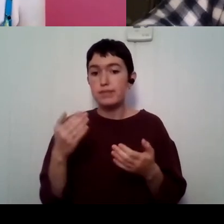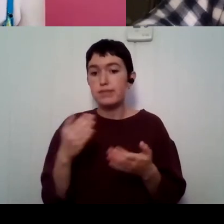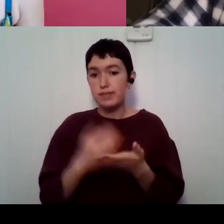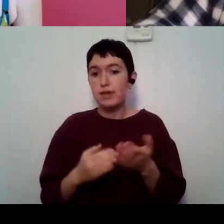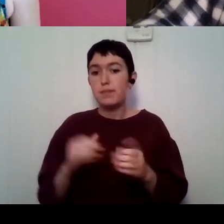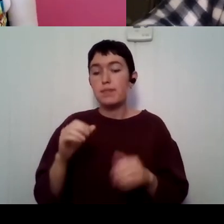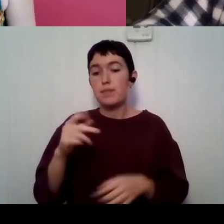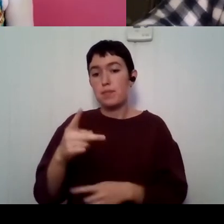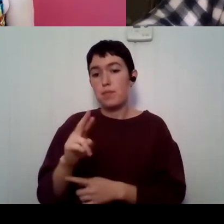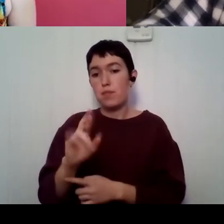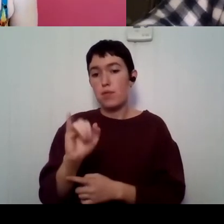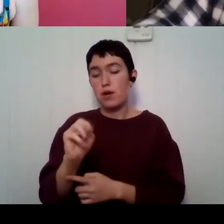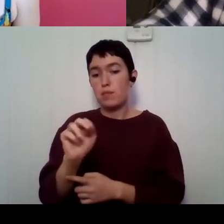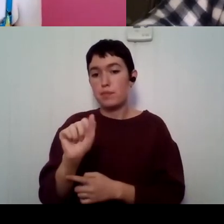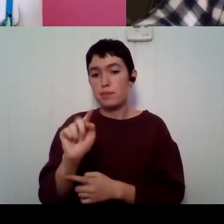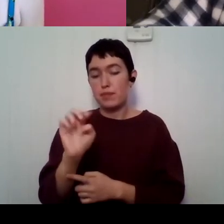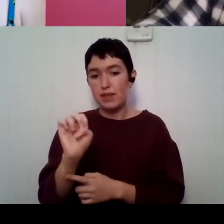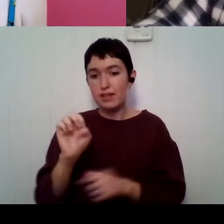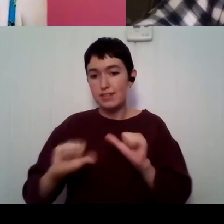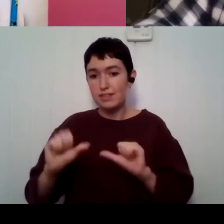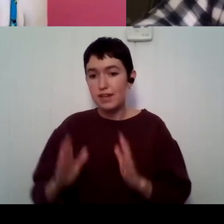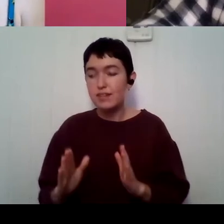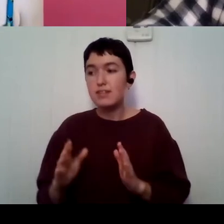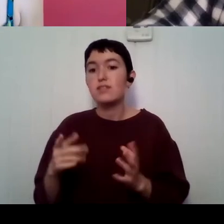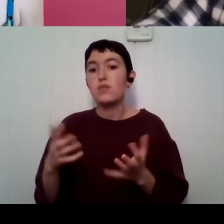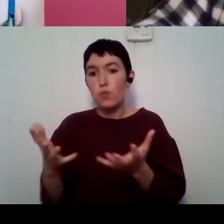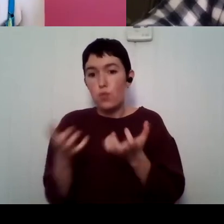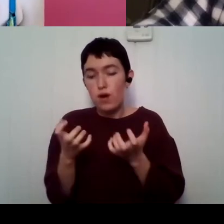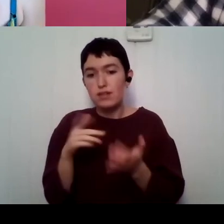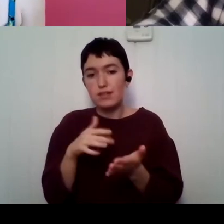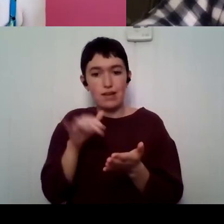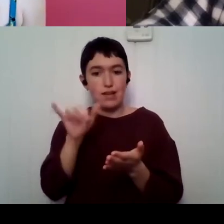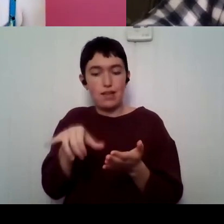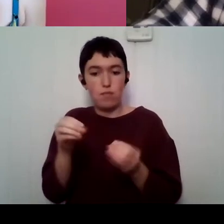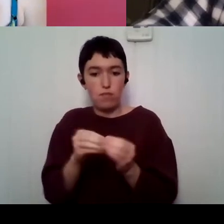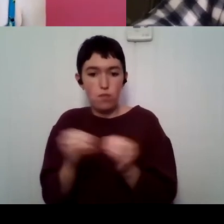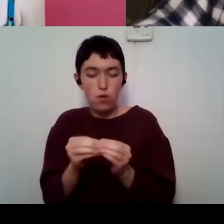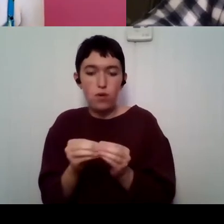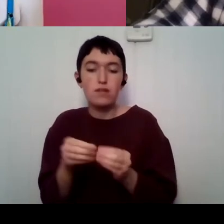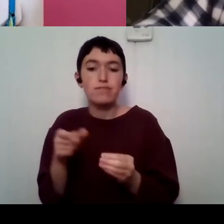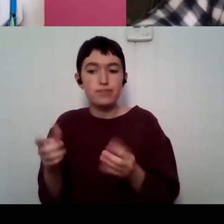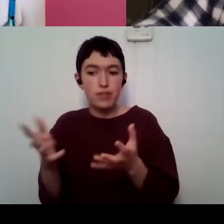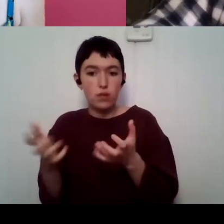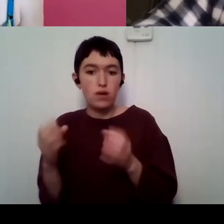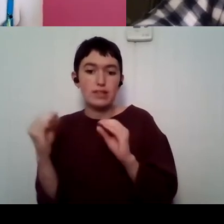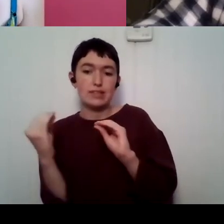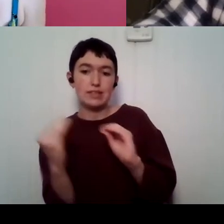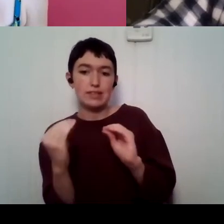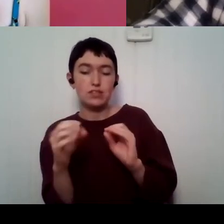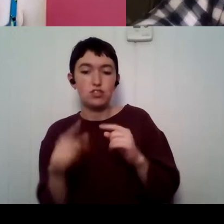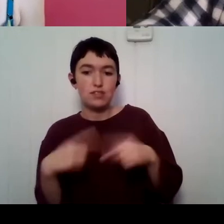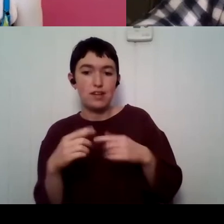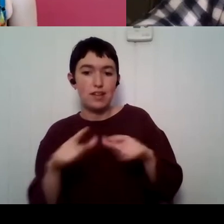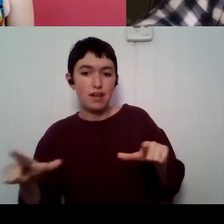talked to an old friend whose his partner is looking to actually teach sign language to chimpanzees. That's like one of her goals in